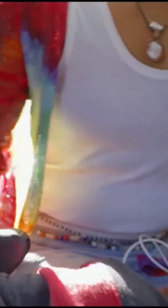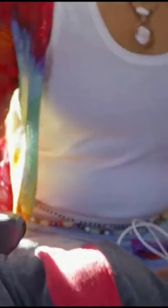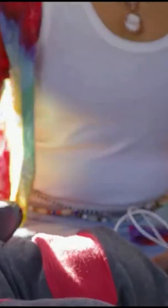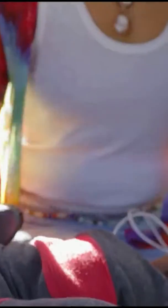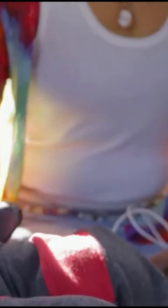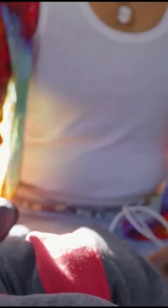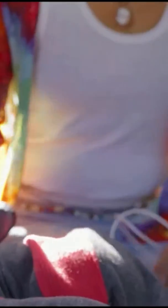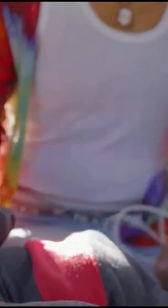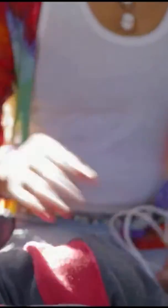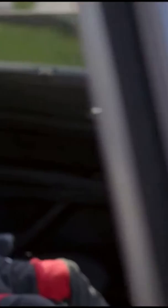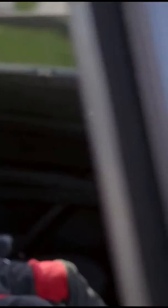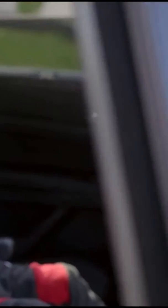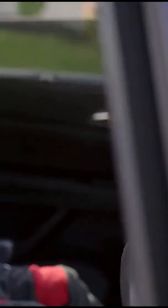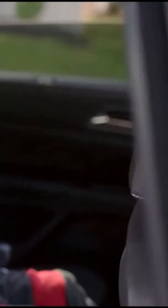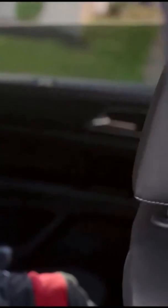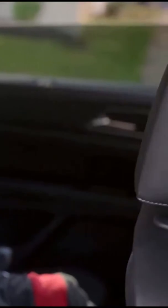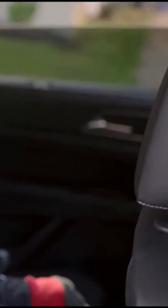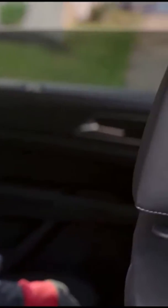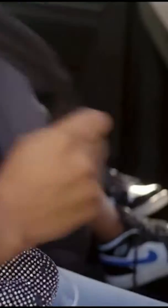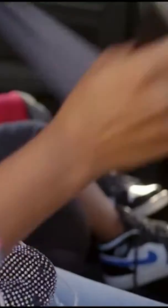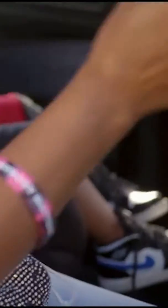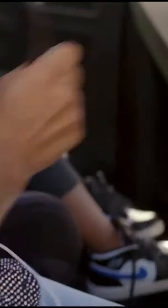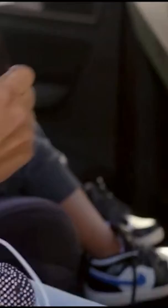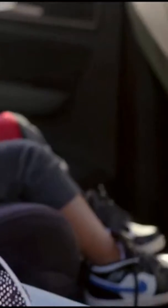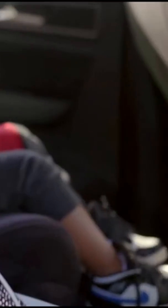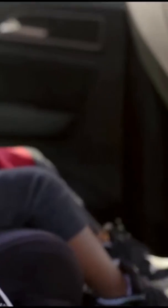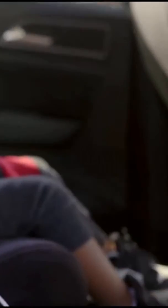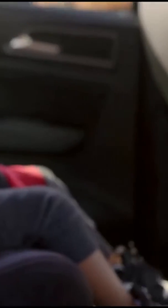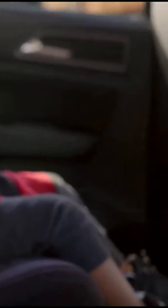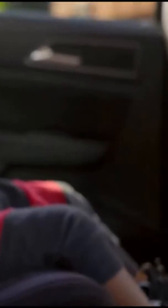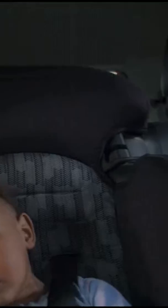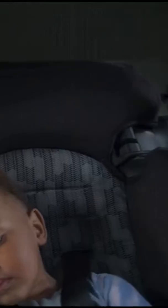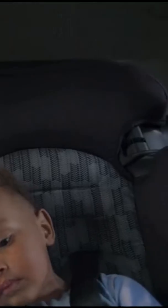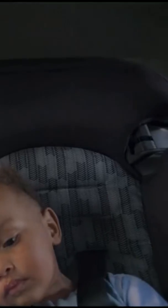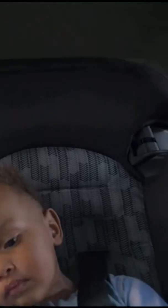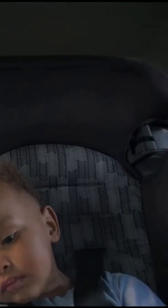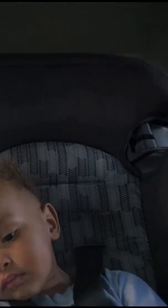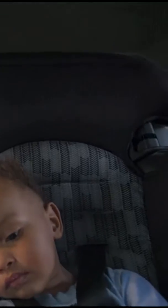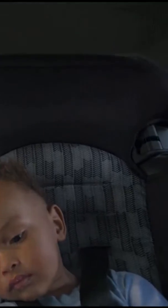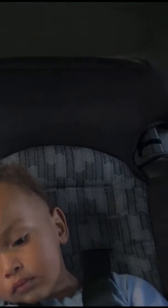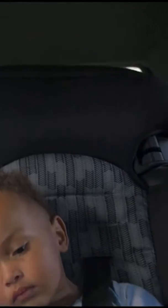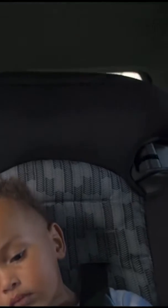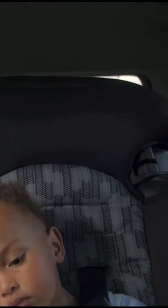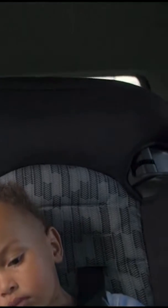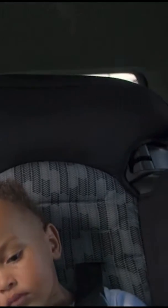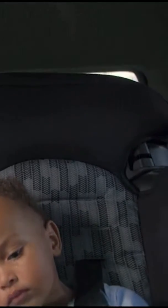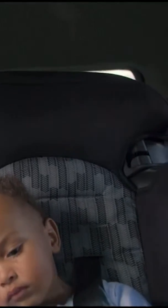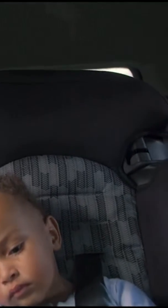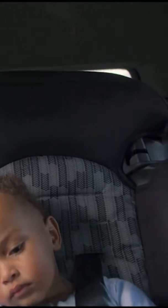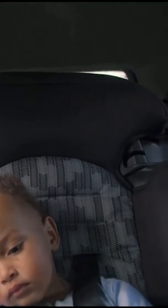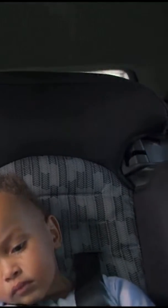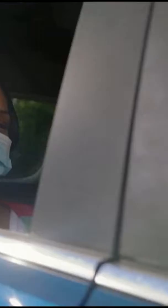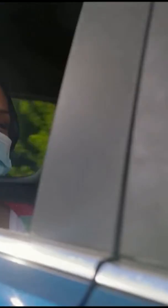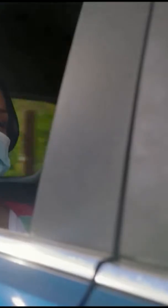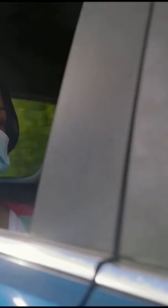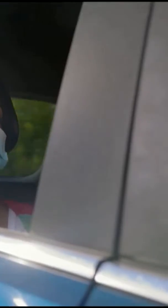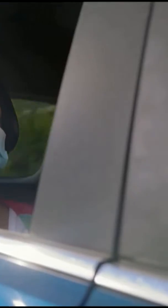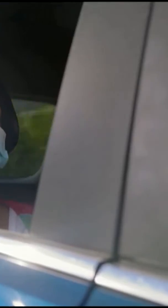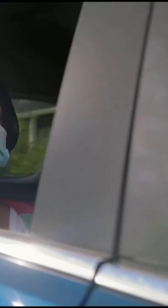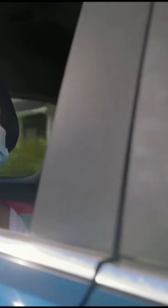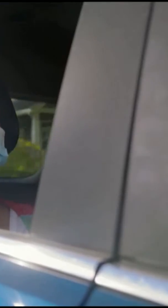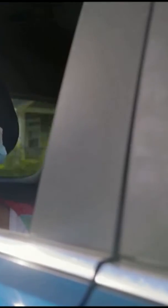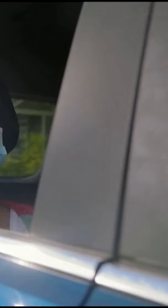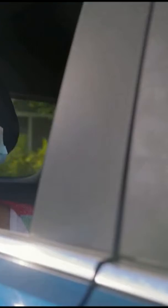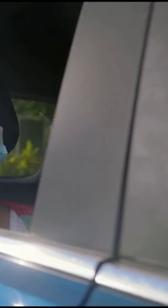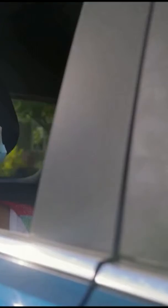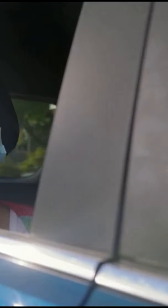time. They give me reminders. Drivers were always professional. They made sure I got there, that I didn't get left and stuck. They make